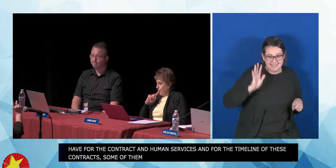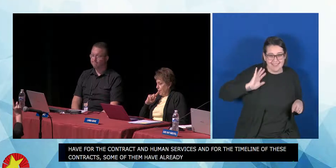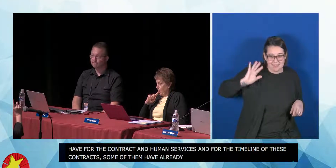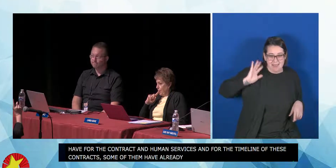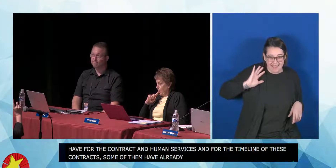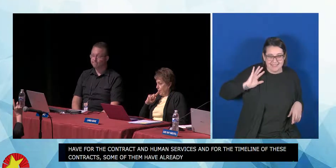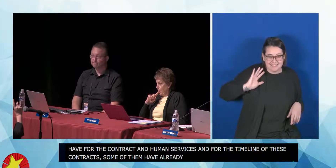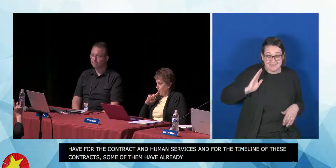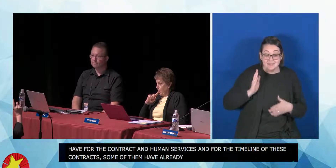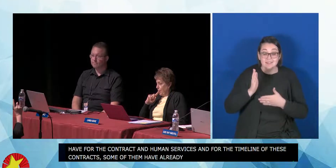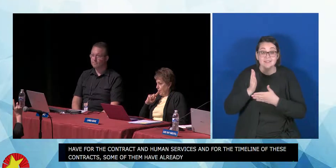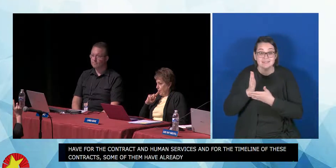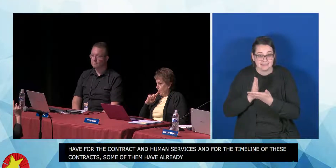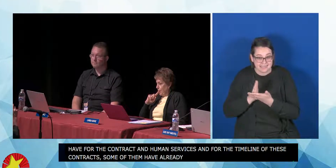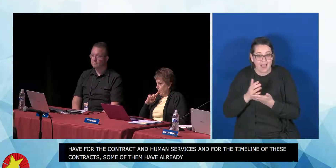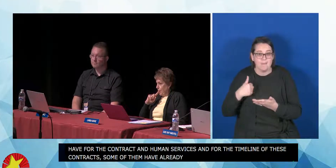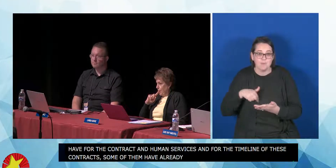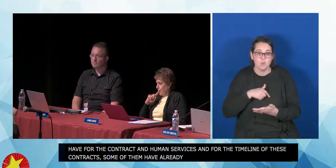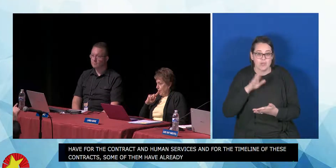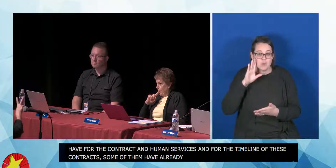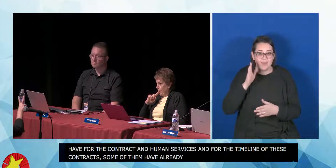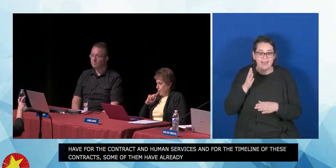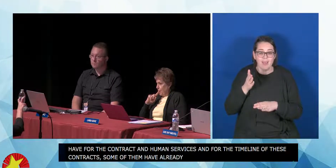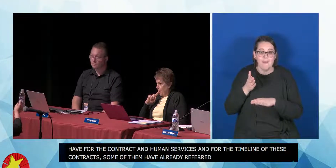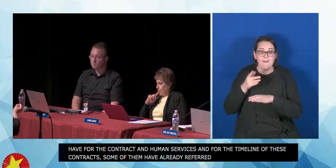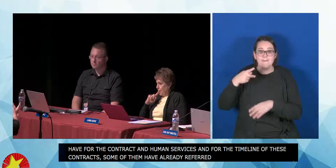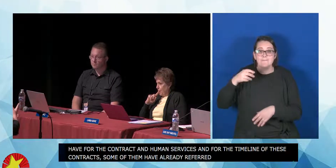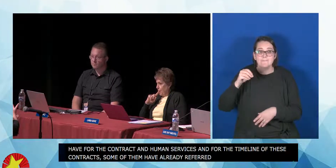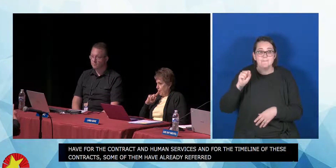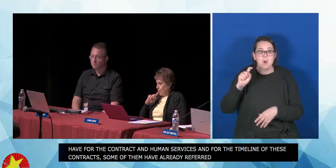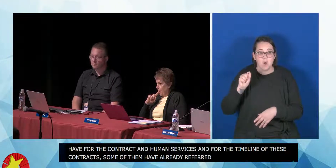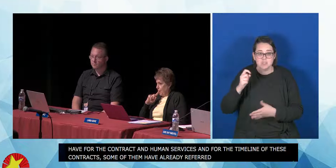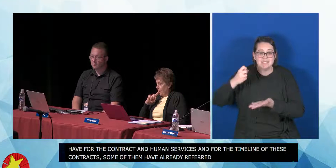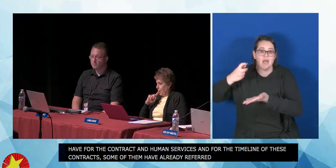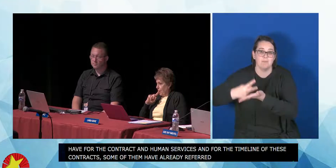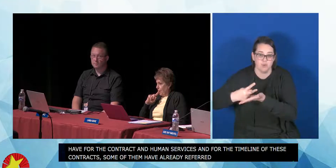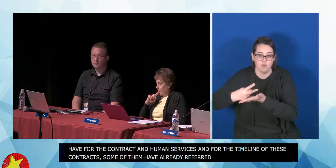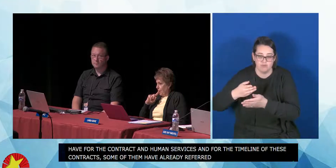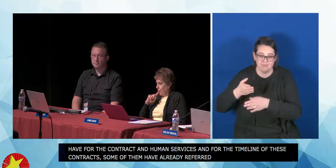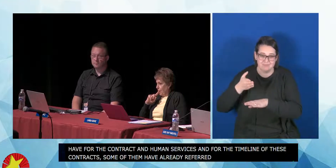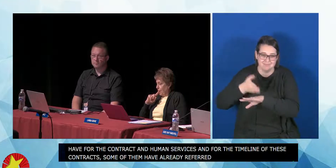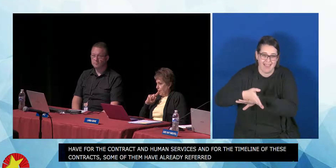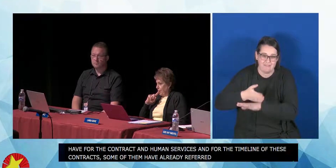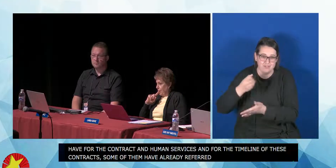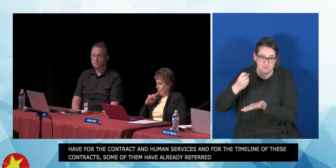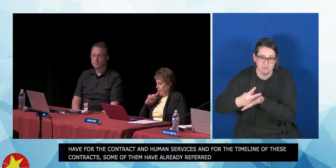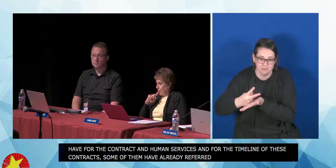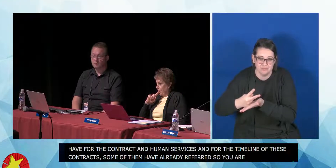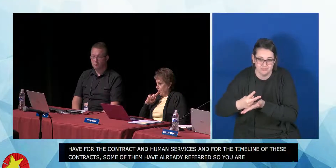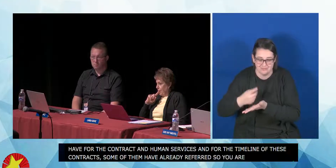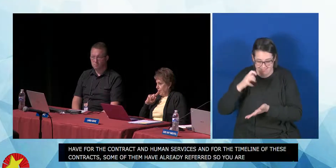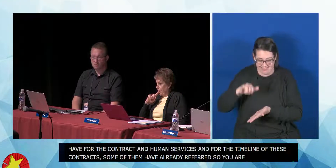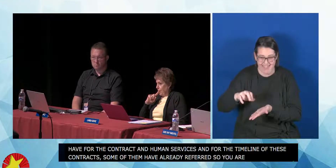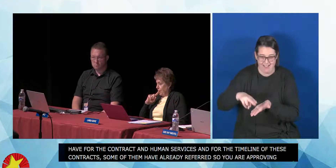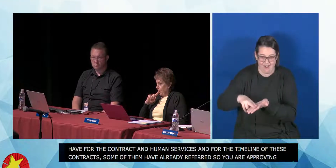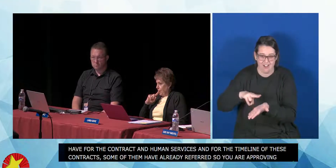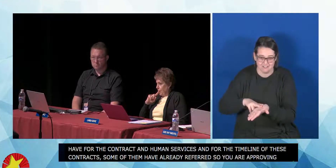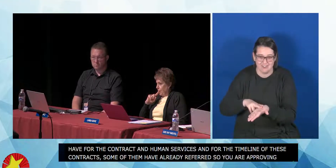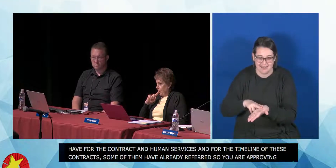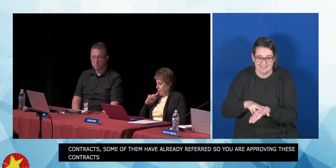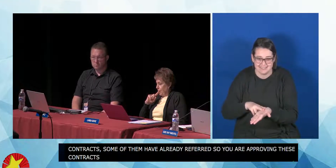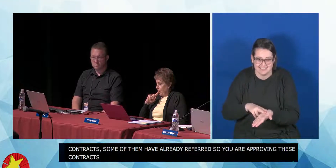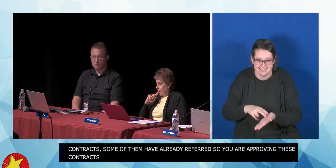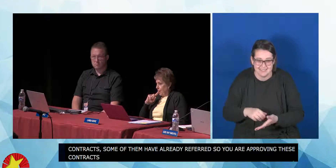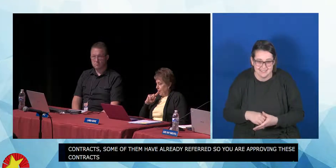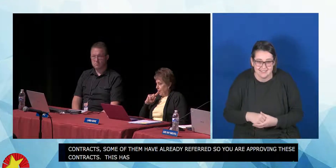are post-approving these contracts. So this has been the way business